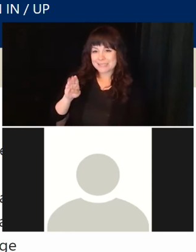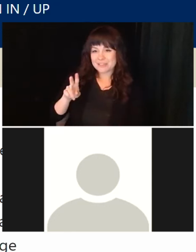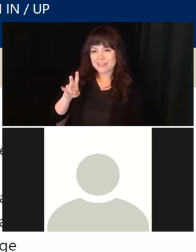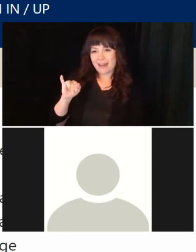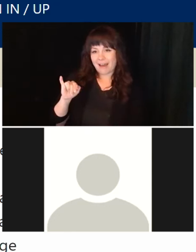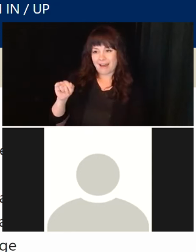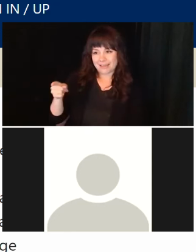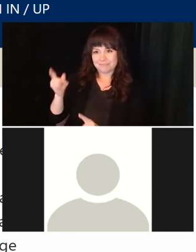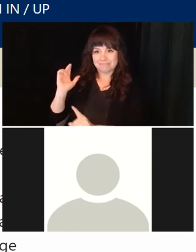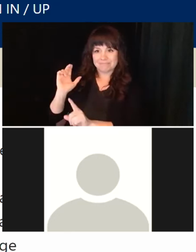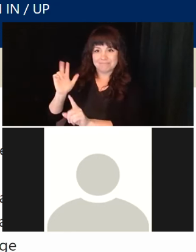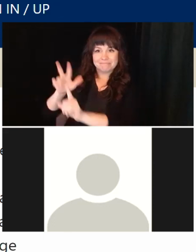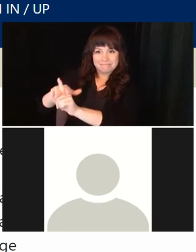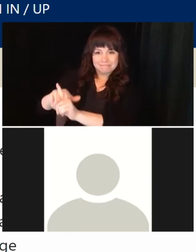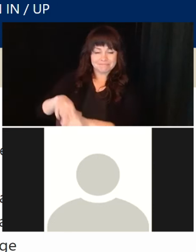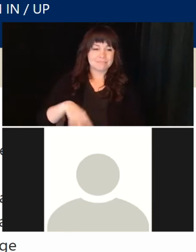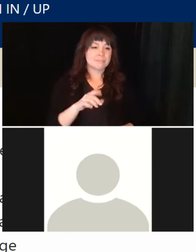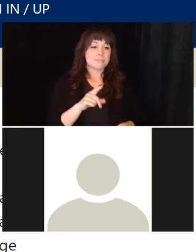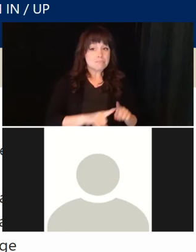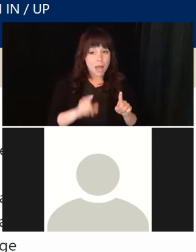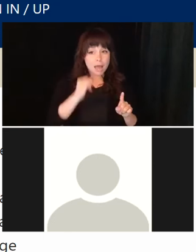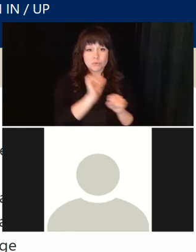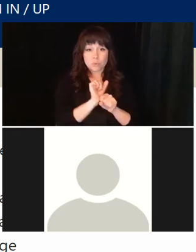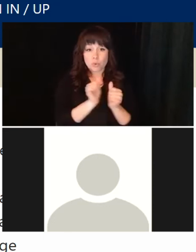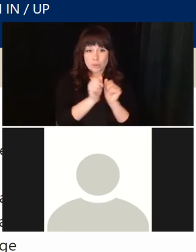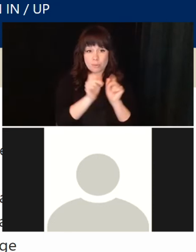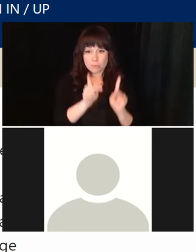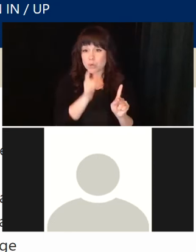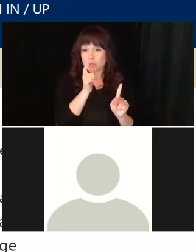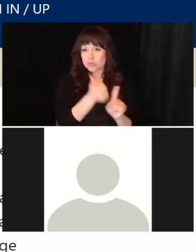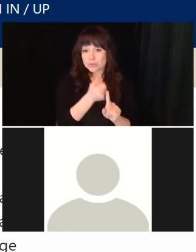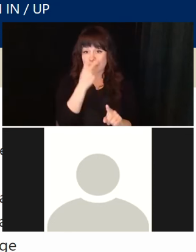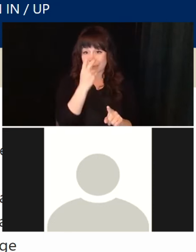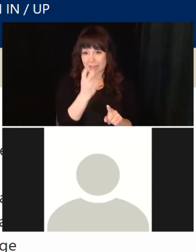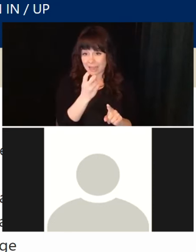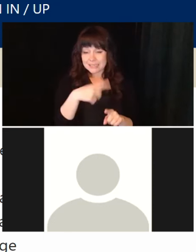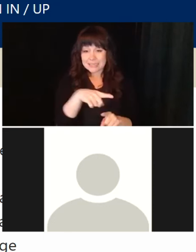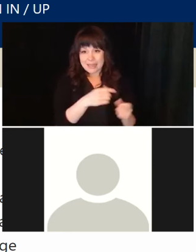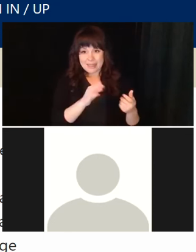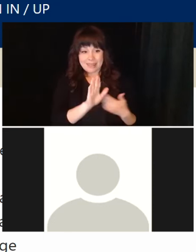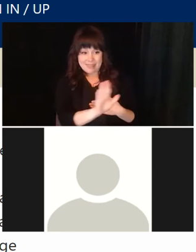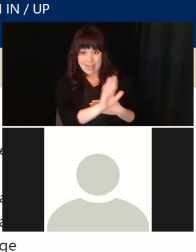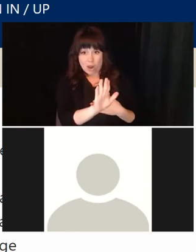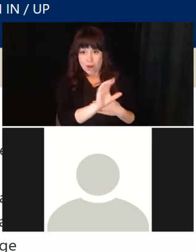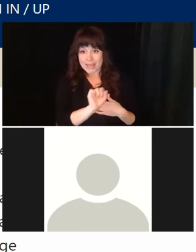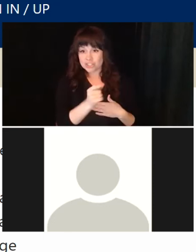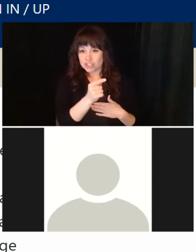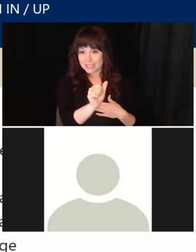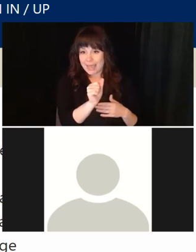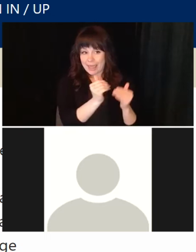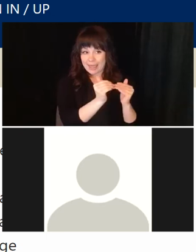with an individual who is blind, they have a different SGA level than somebody who is otherwise disabled, all right?